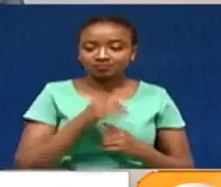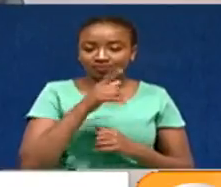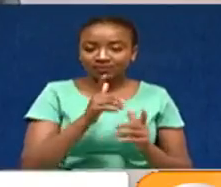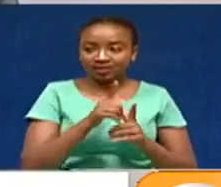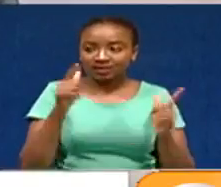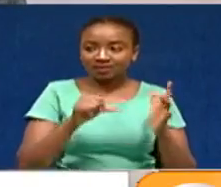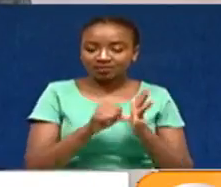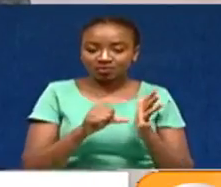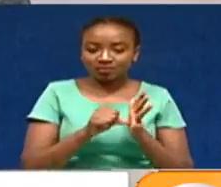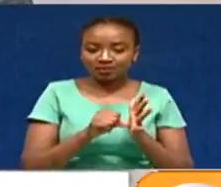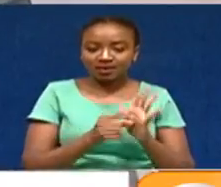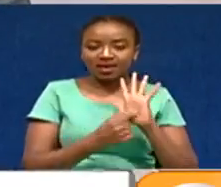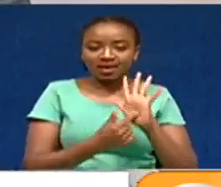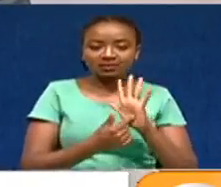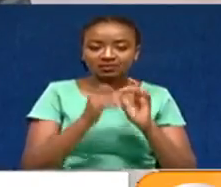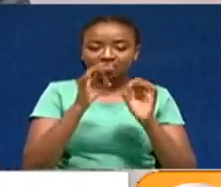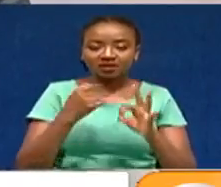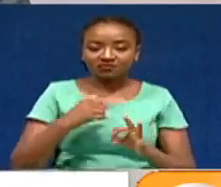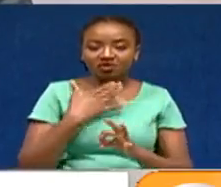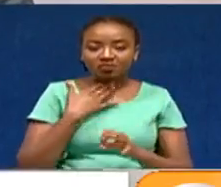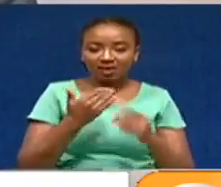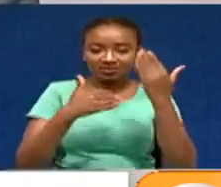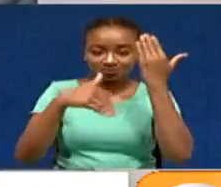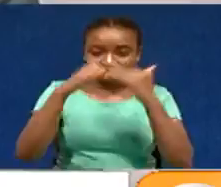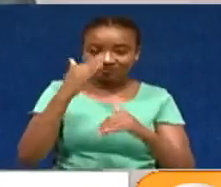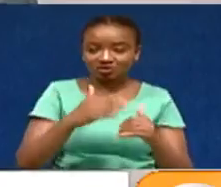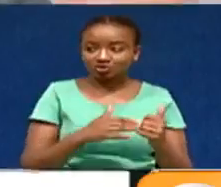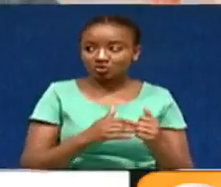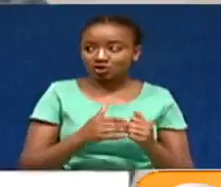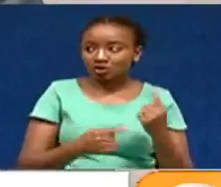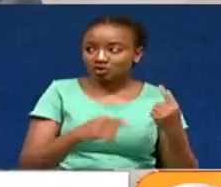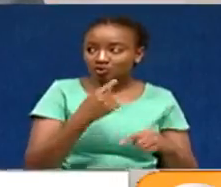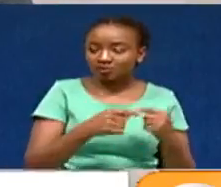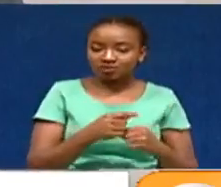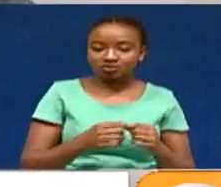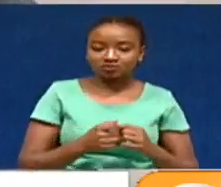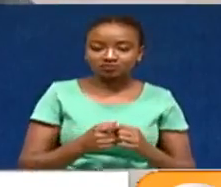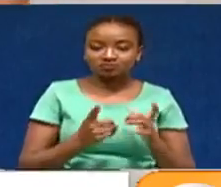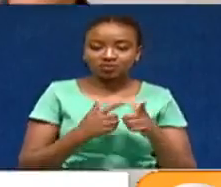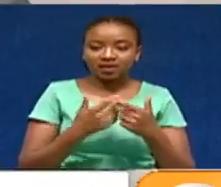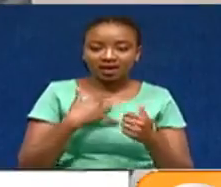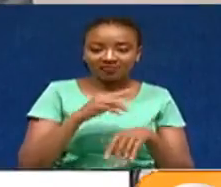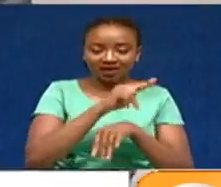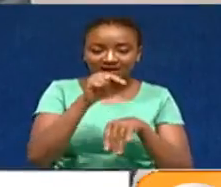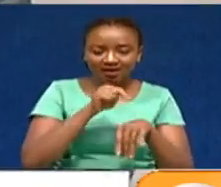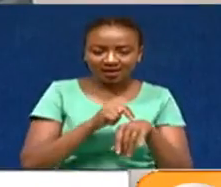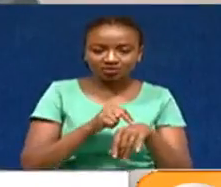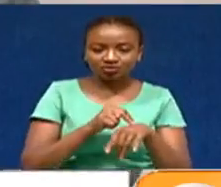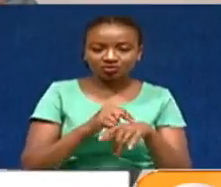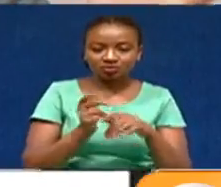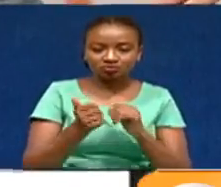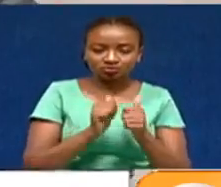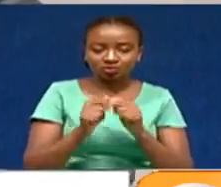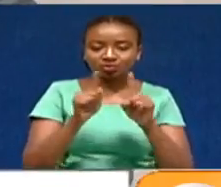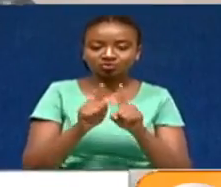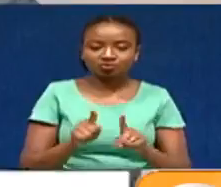problem. So if we want a professional league, and you know, there's two sides of football. There's the national game and there's the professional game.